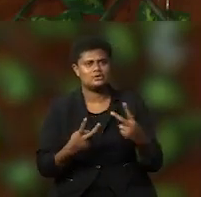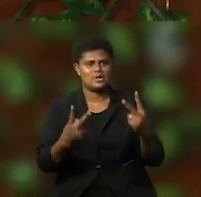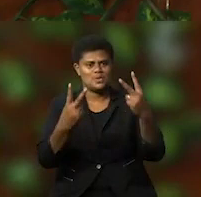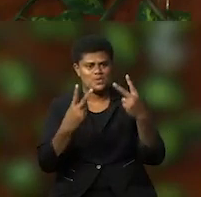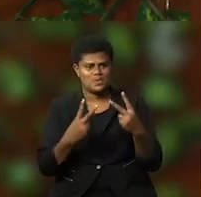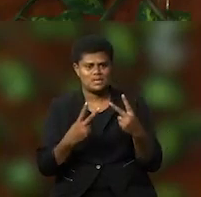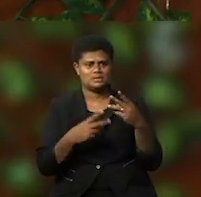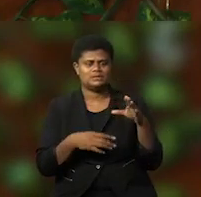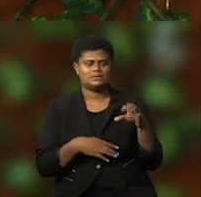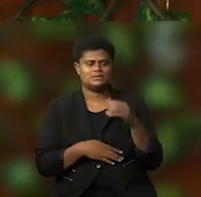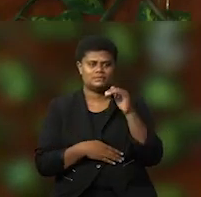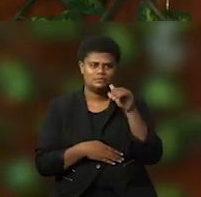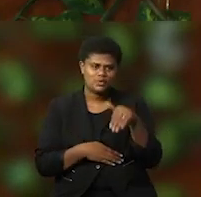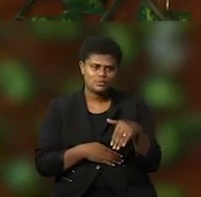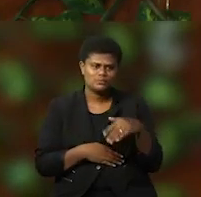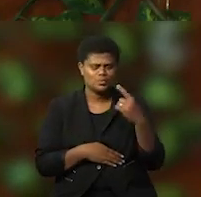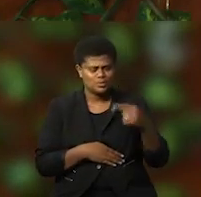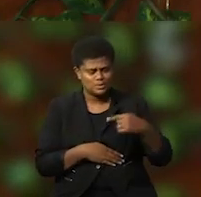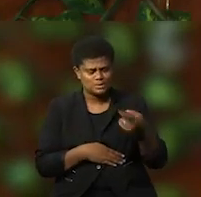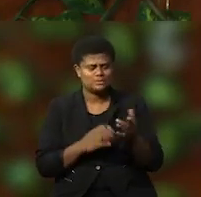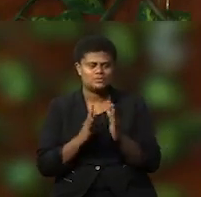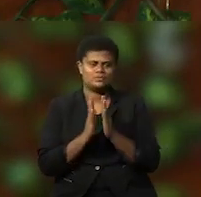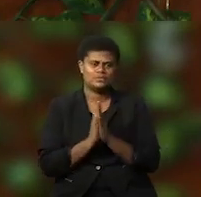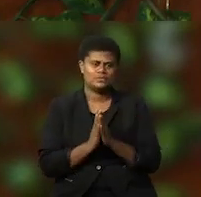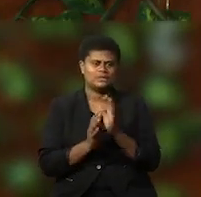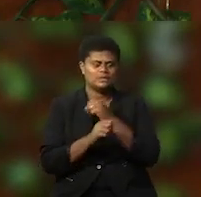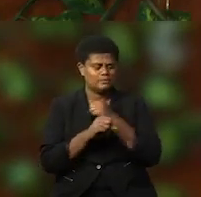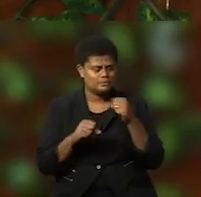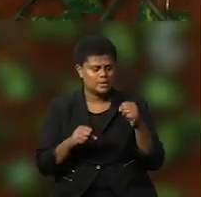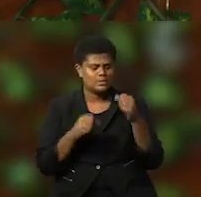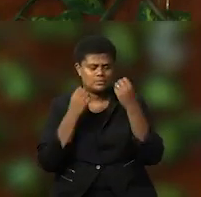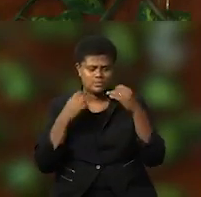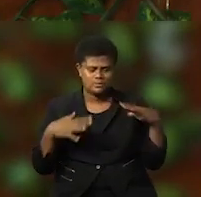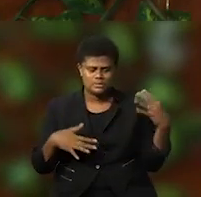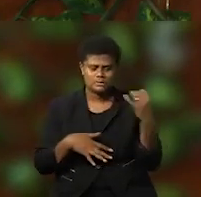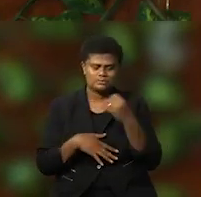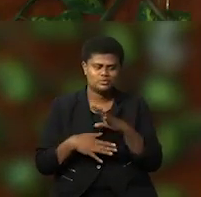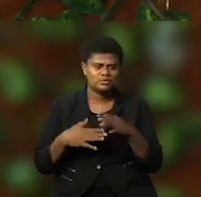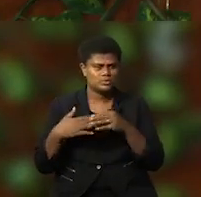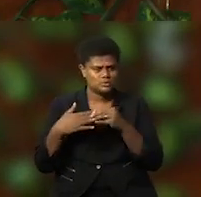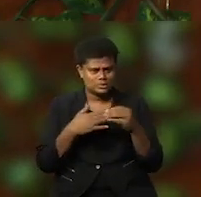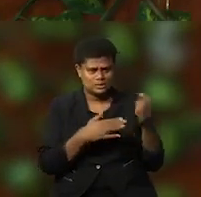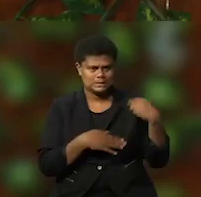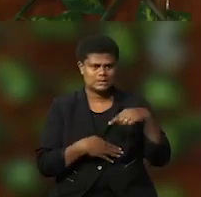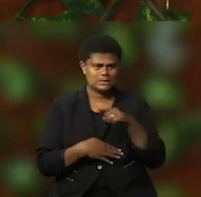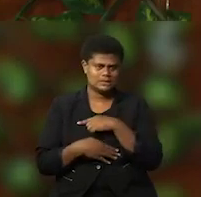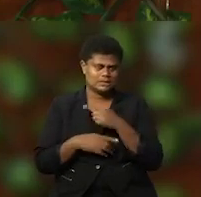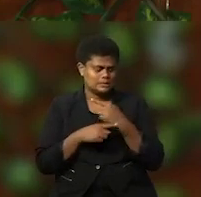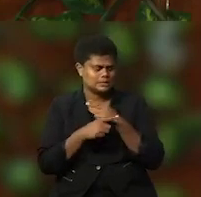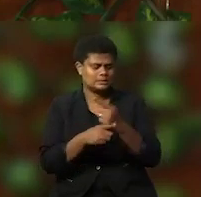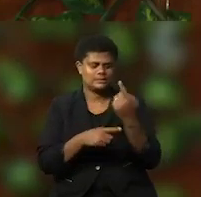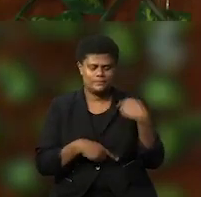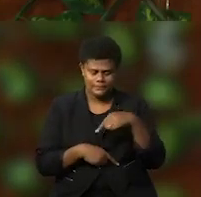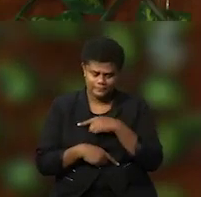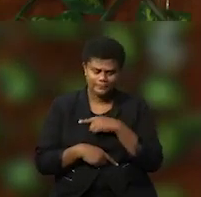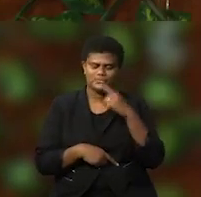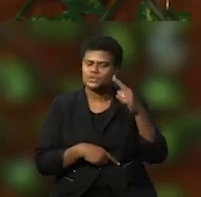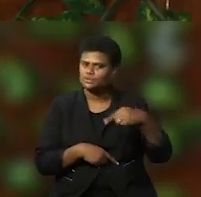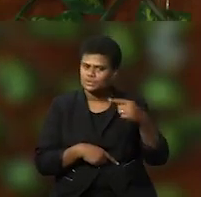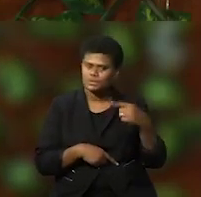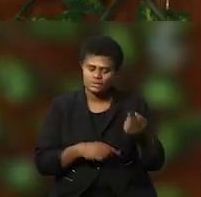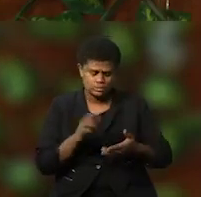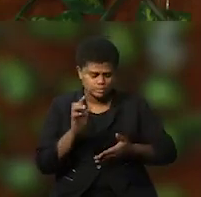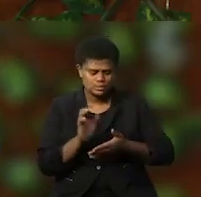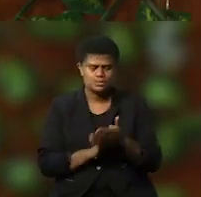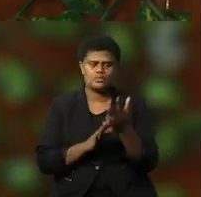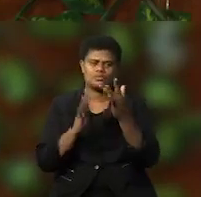us continuously pray, ask for the assistance and the power of the Holy Spirit to lead us and to guide us. Let's continue to go